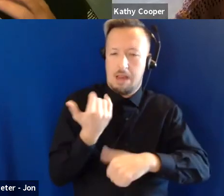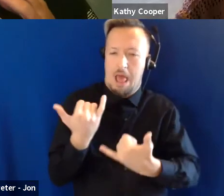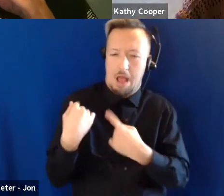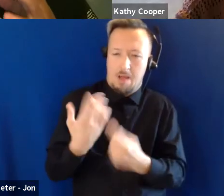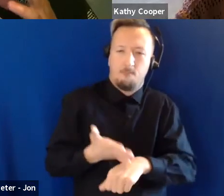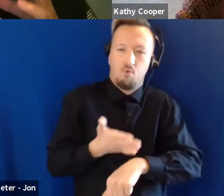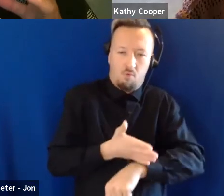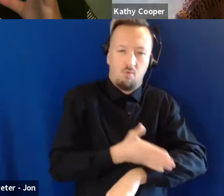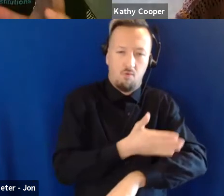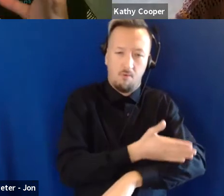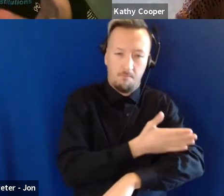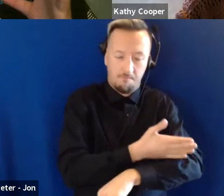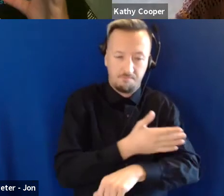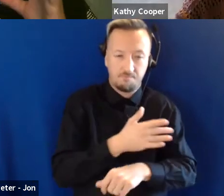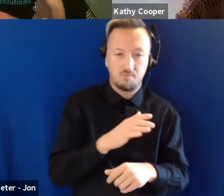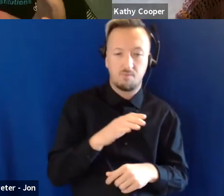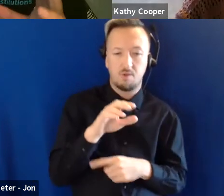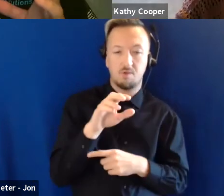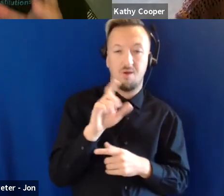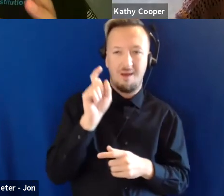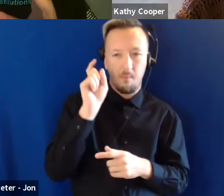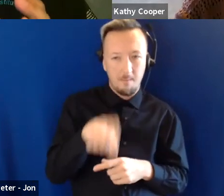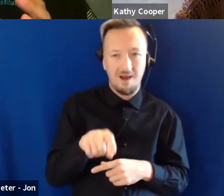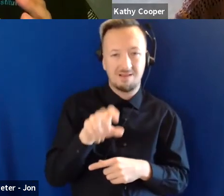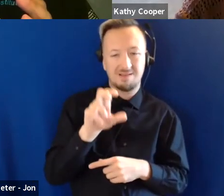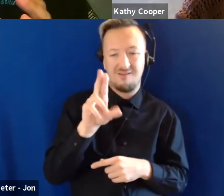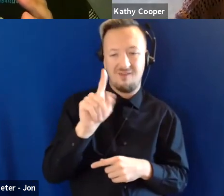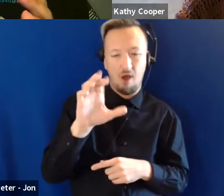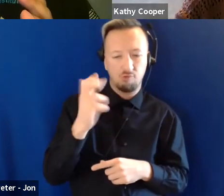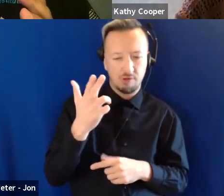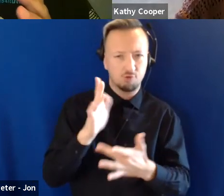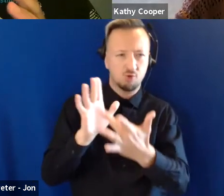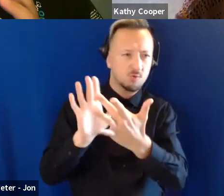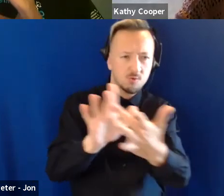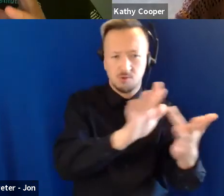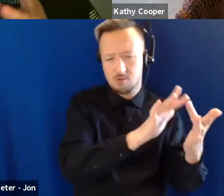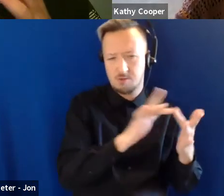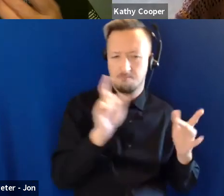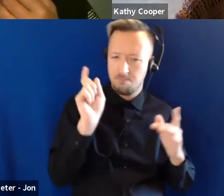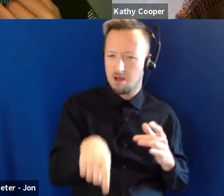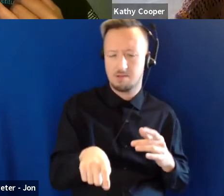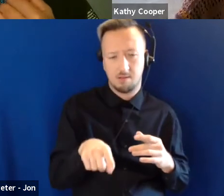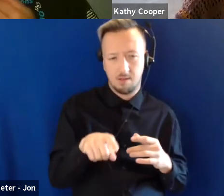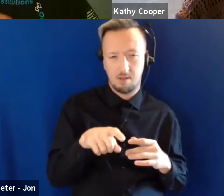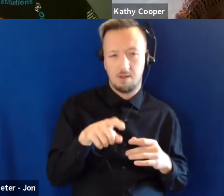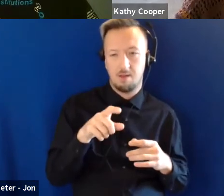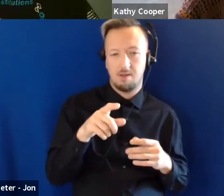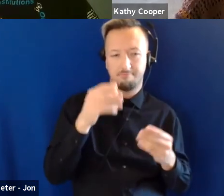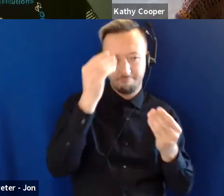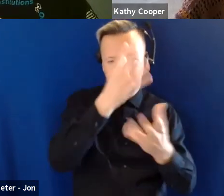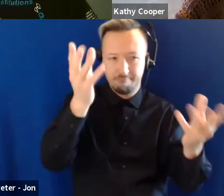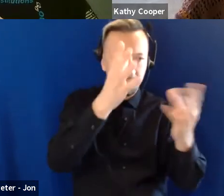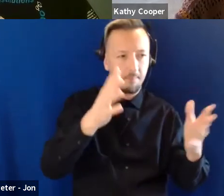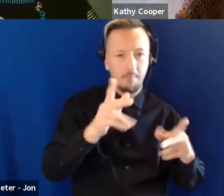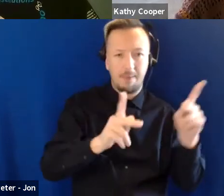have the car drives the directions that your eyes are pointed. And if you feel like publicity and outreach is an